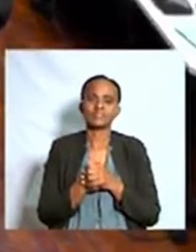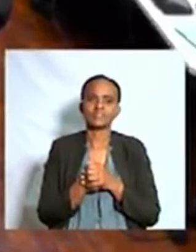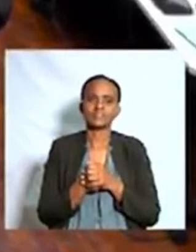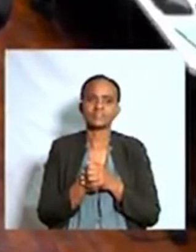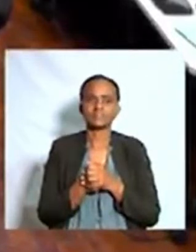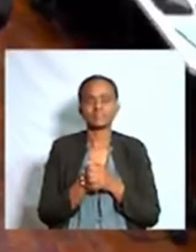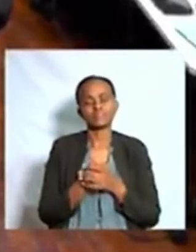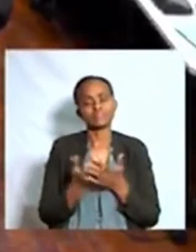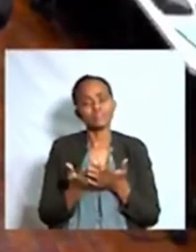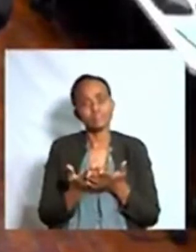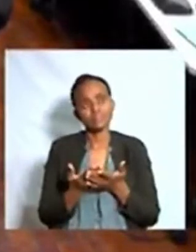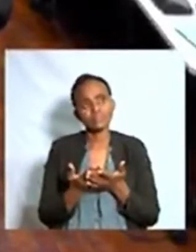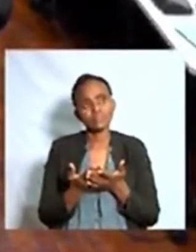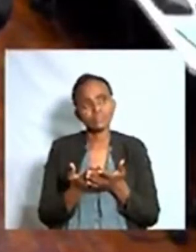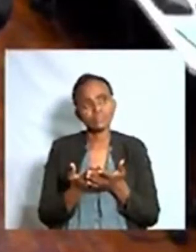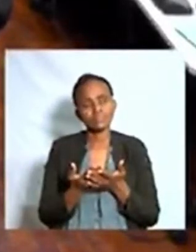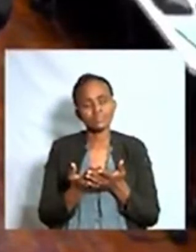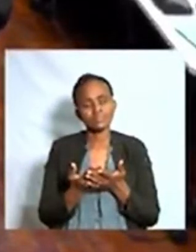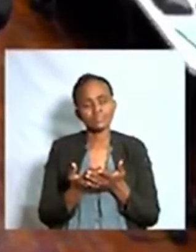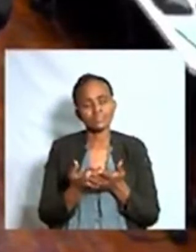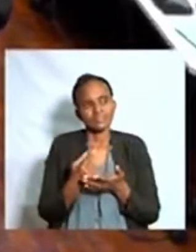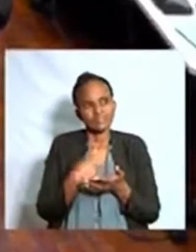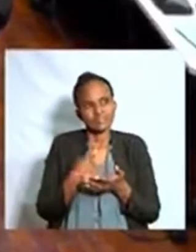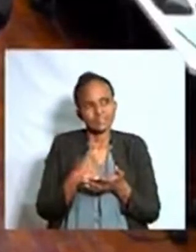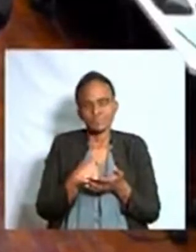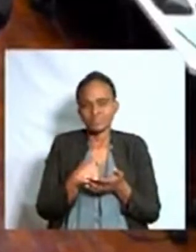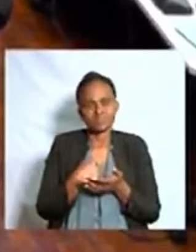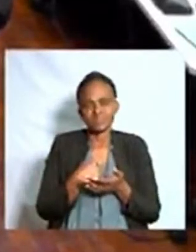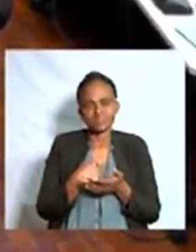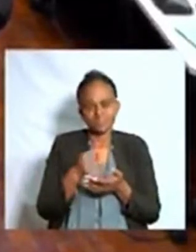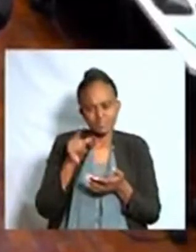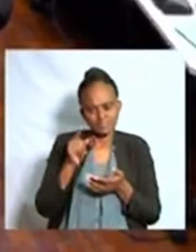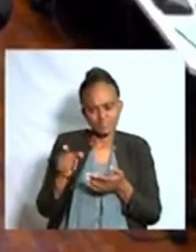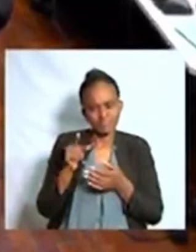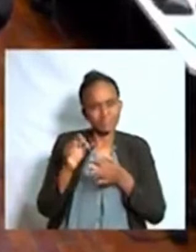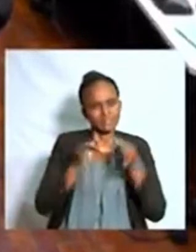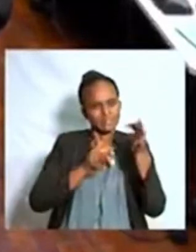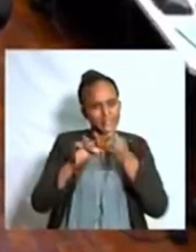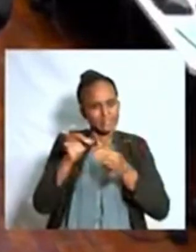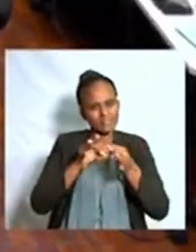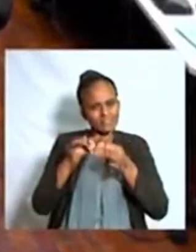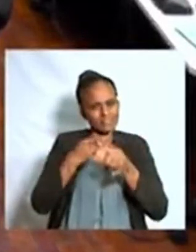I'm not satisfied with the explanation.